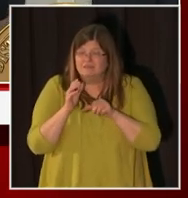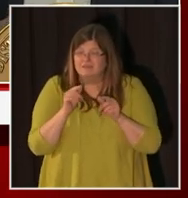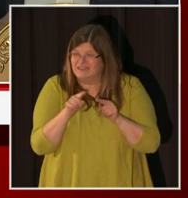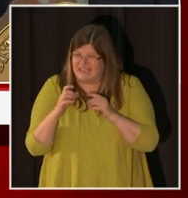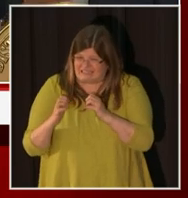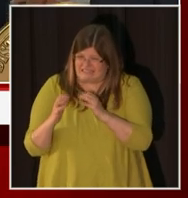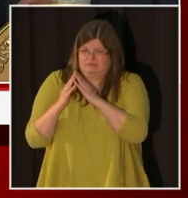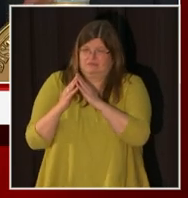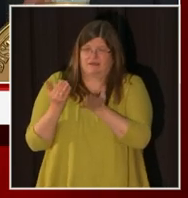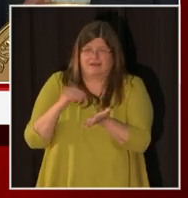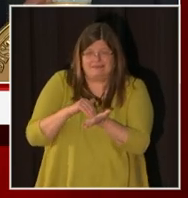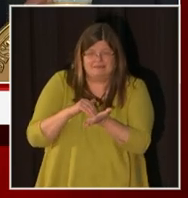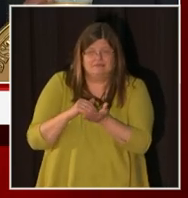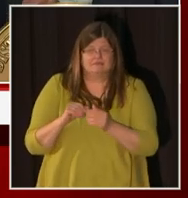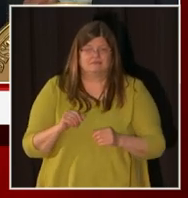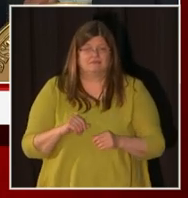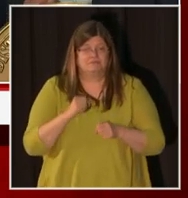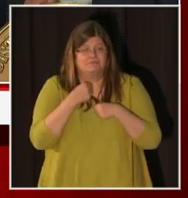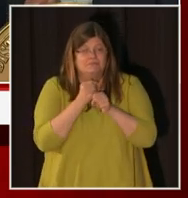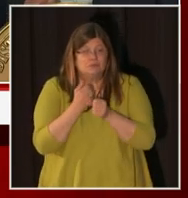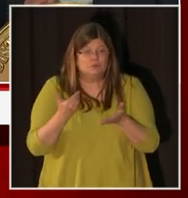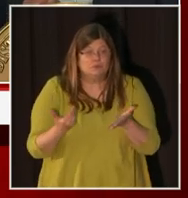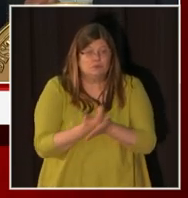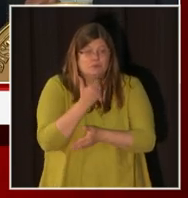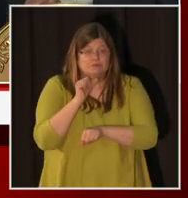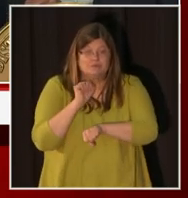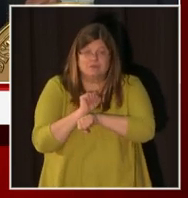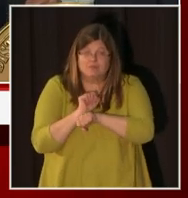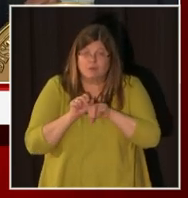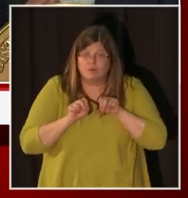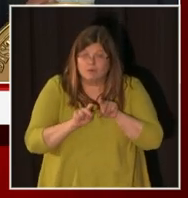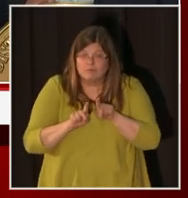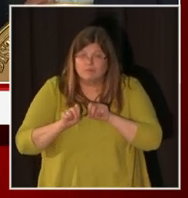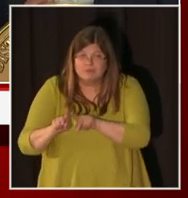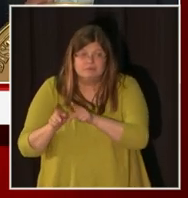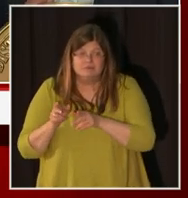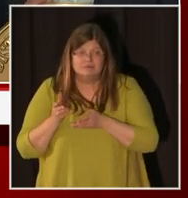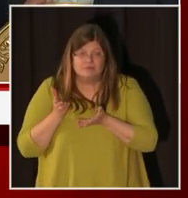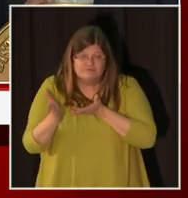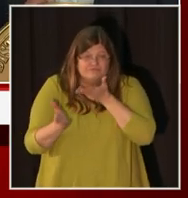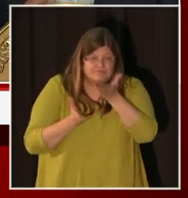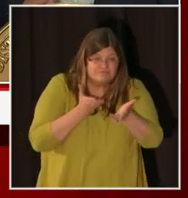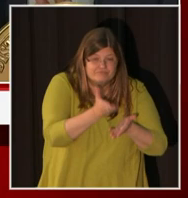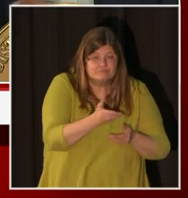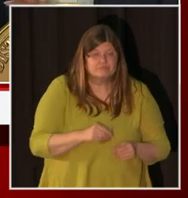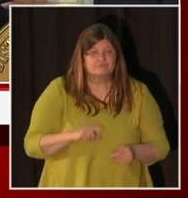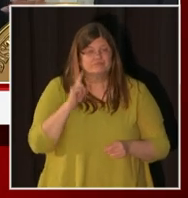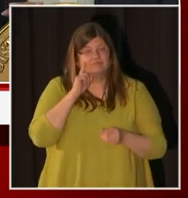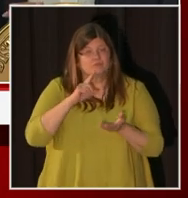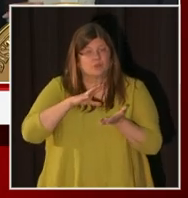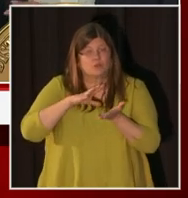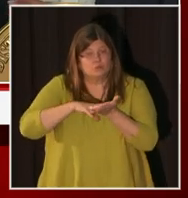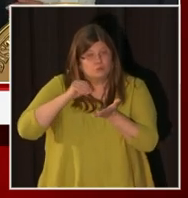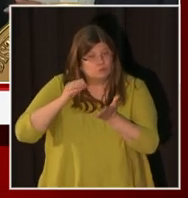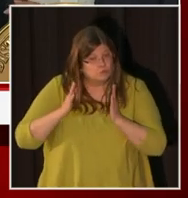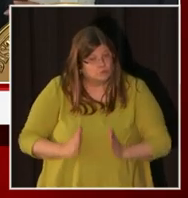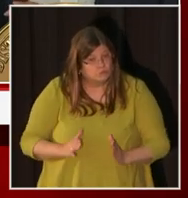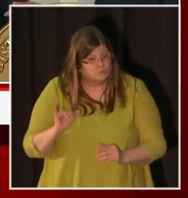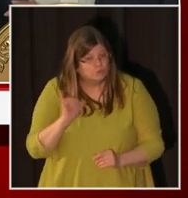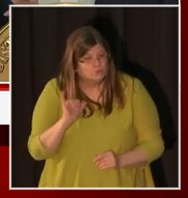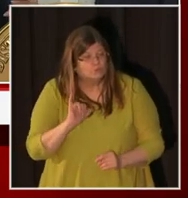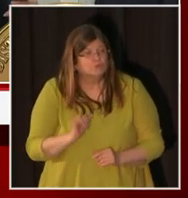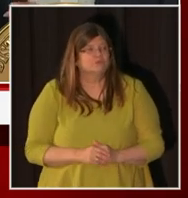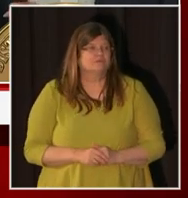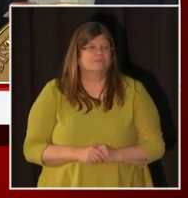create new job opportunities and new opportunities for our students. Many people have been